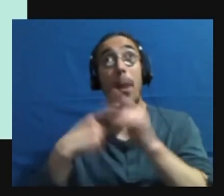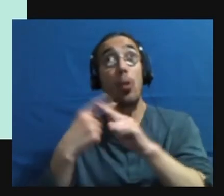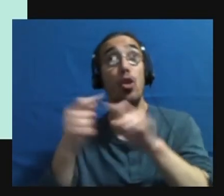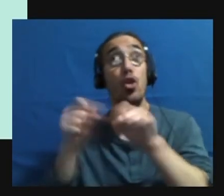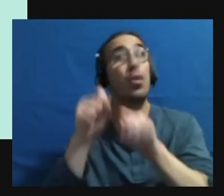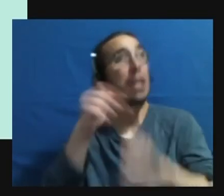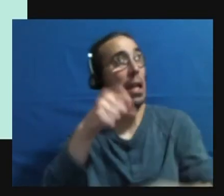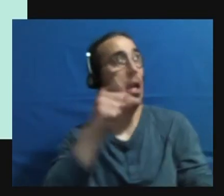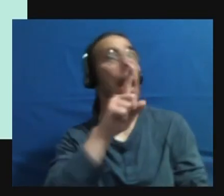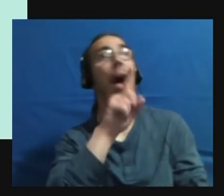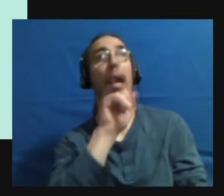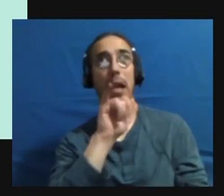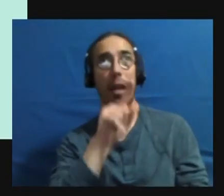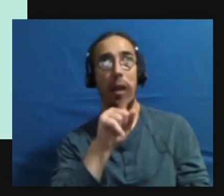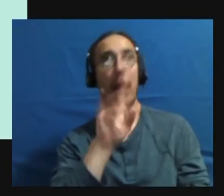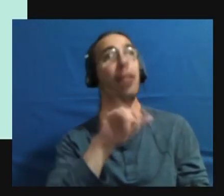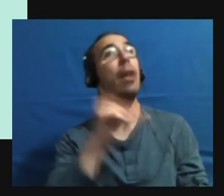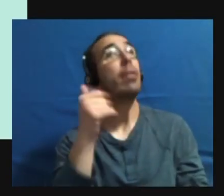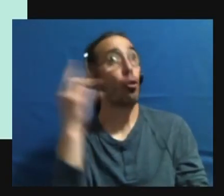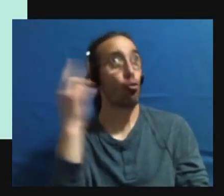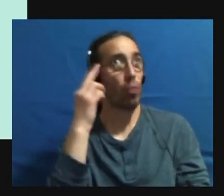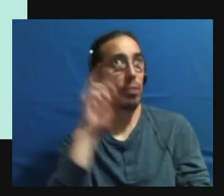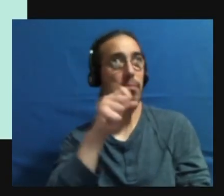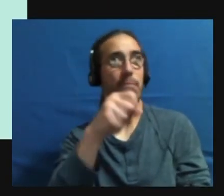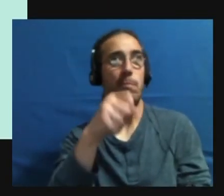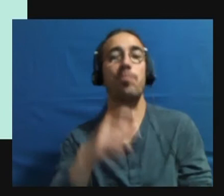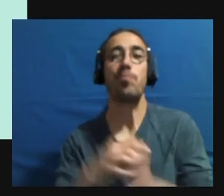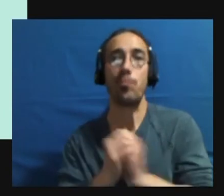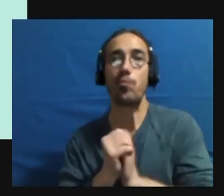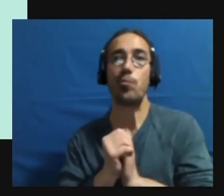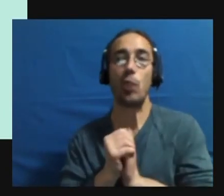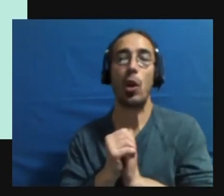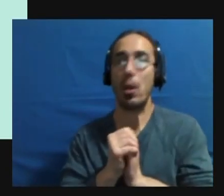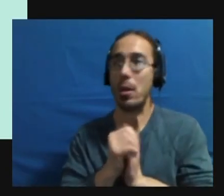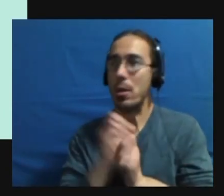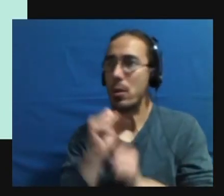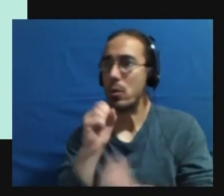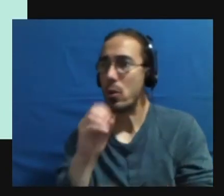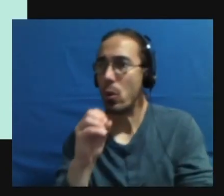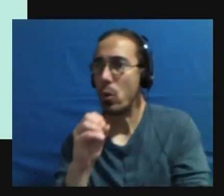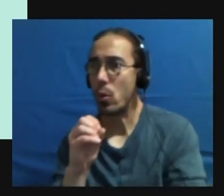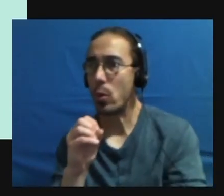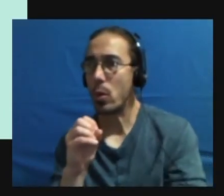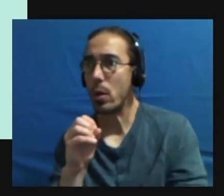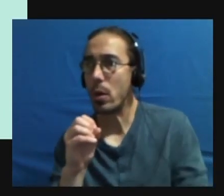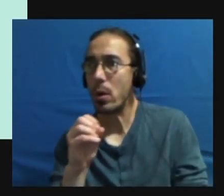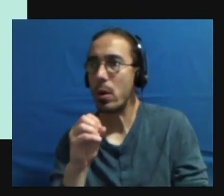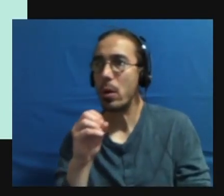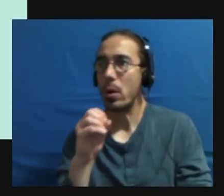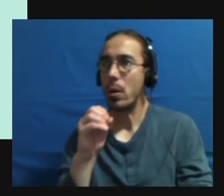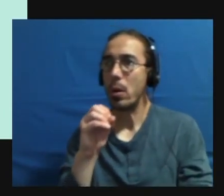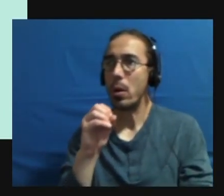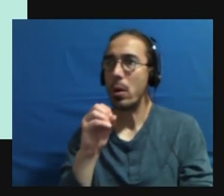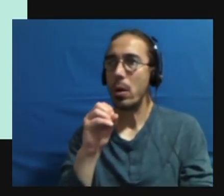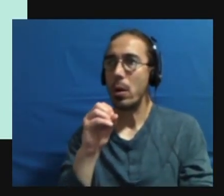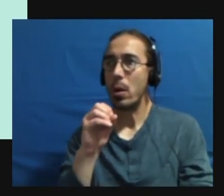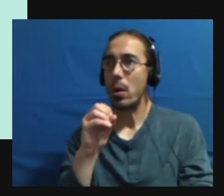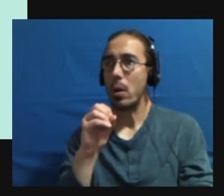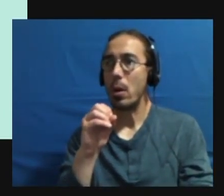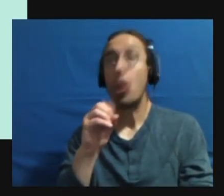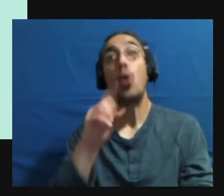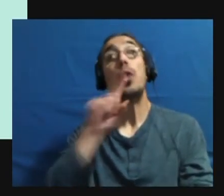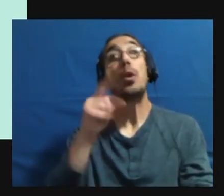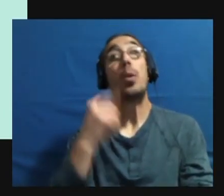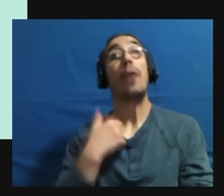And that's another reason. Yeah. So we have a brain story.